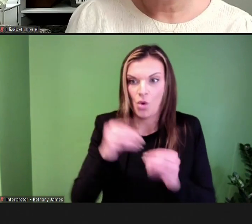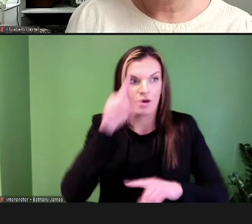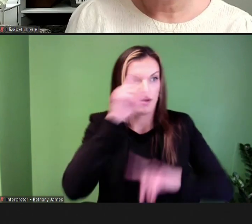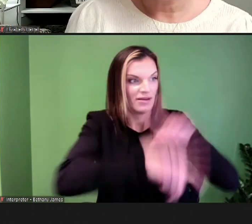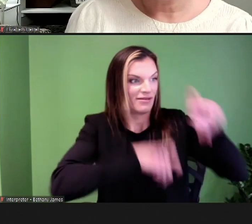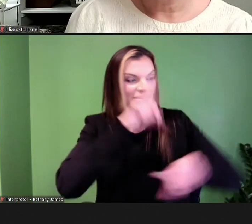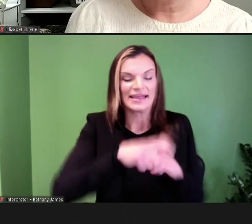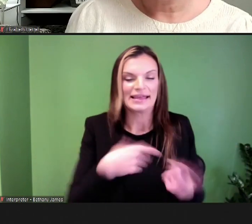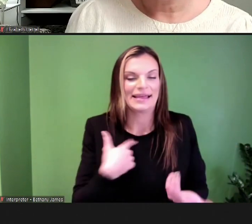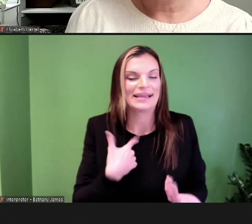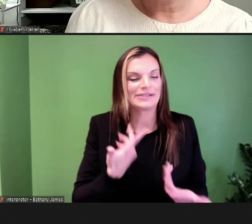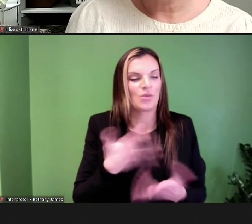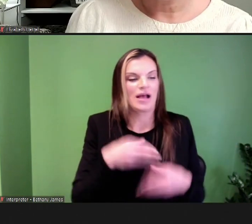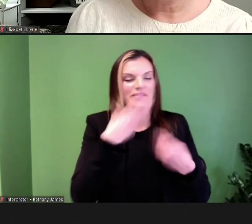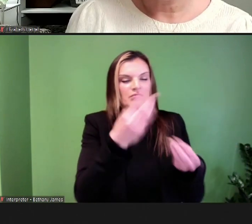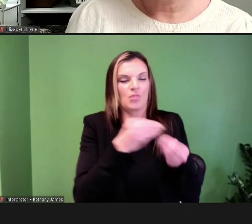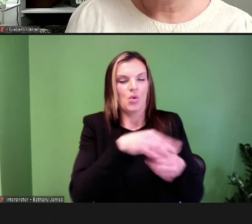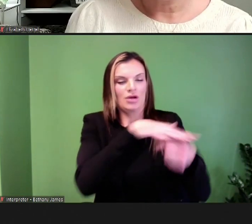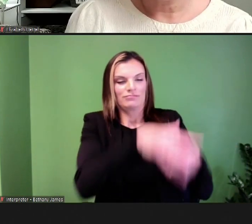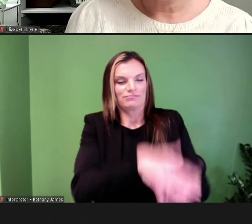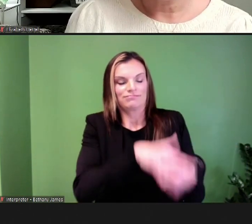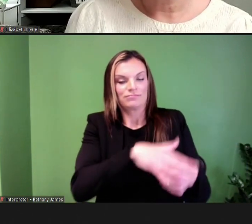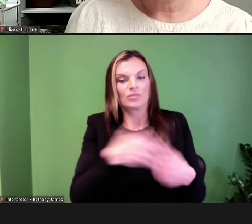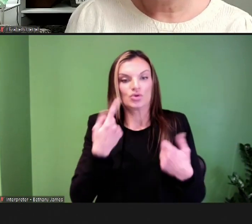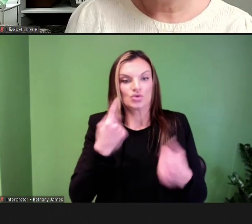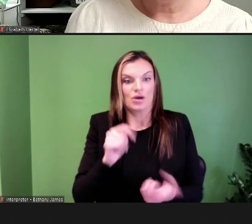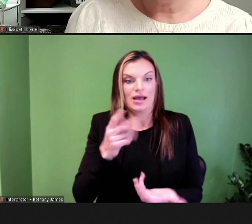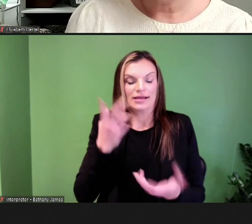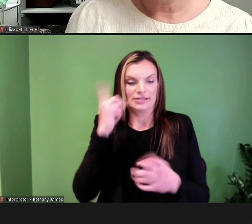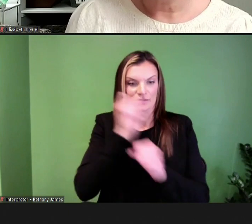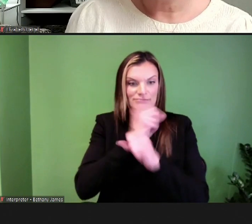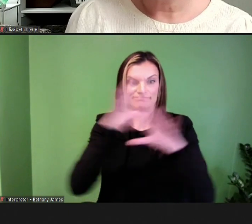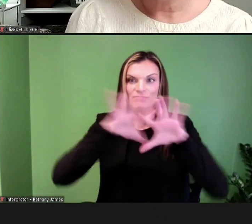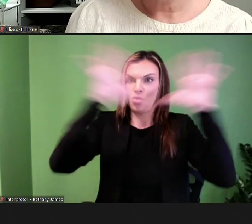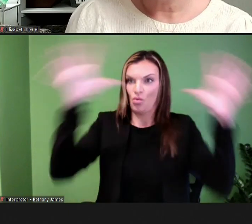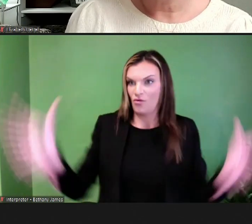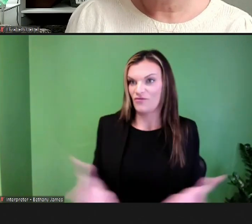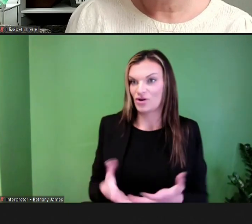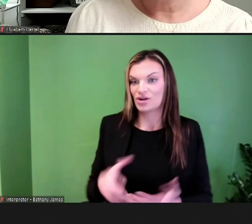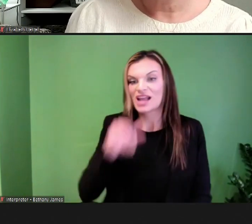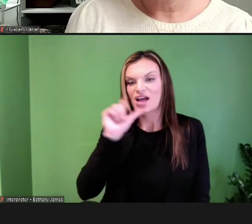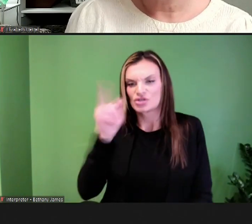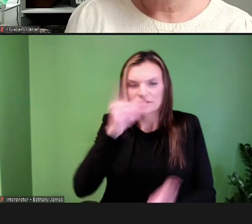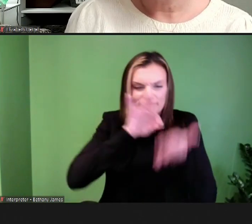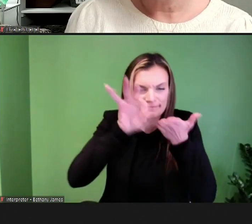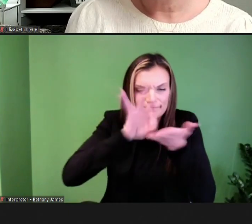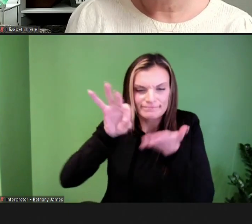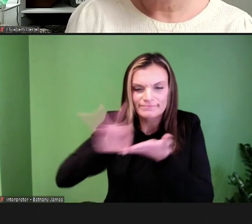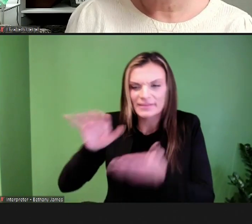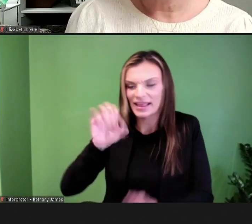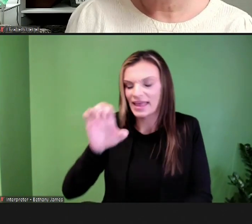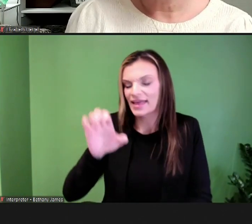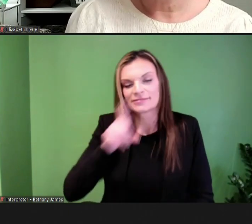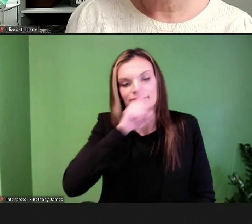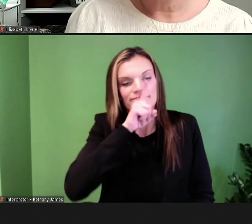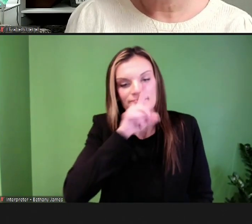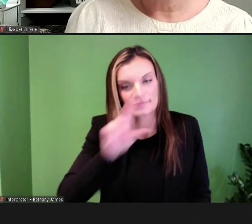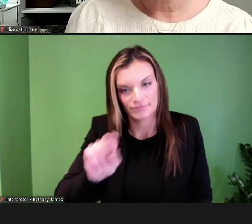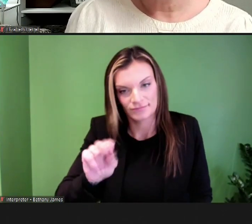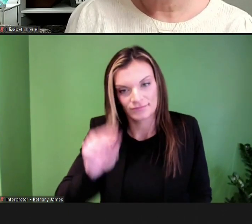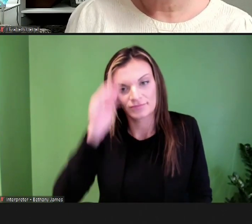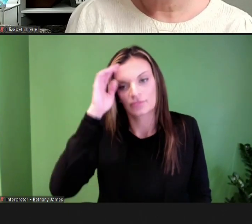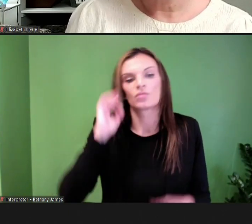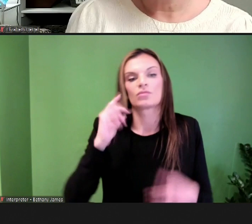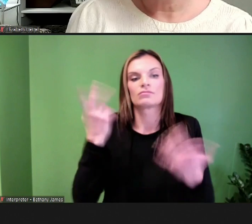really look at the picture very holistically. So we're not looking at cases alone. We're not looking at hospitalizations alone. We're looking at the